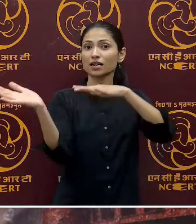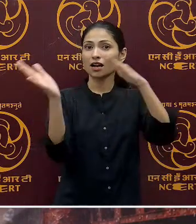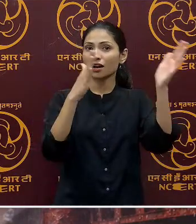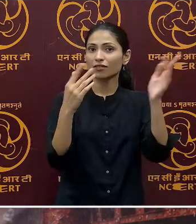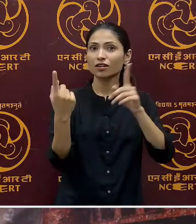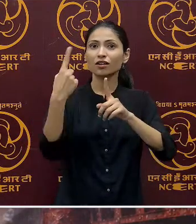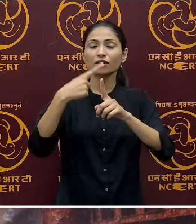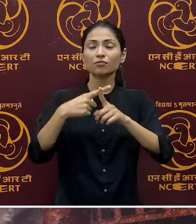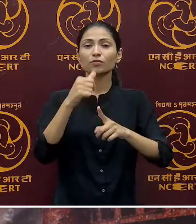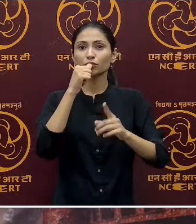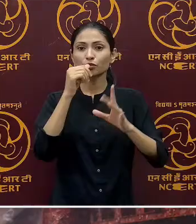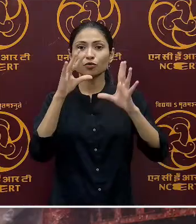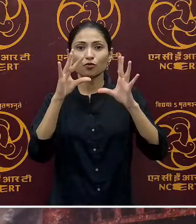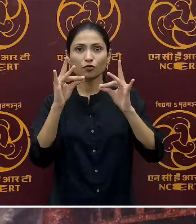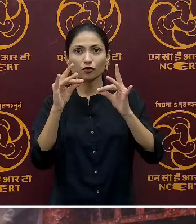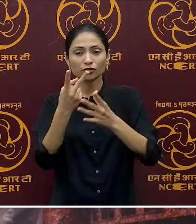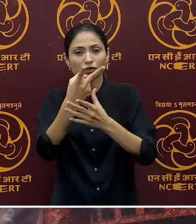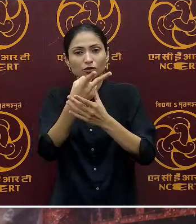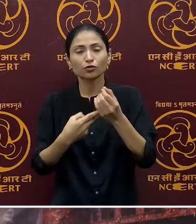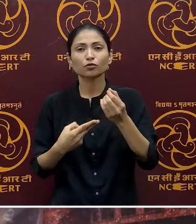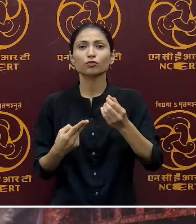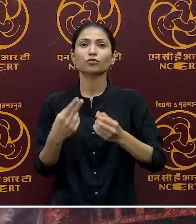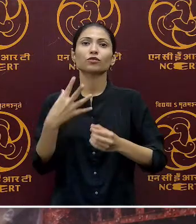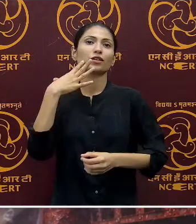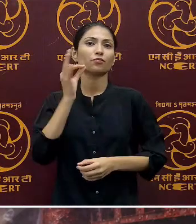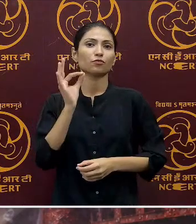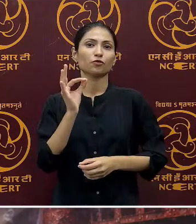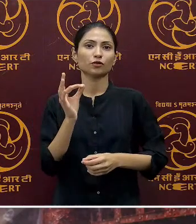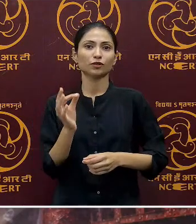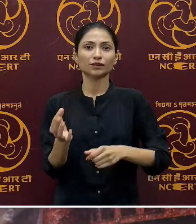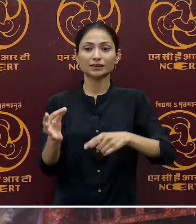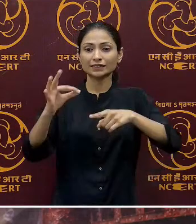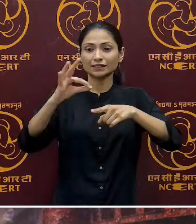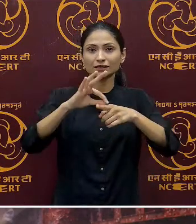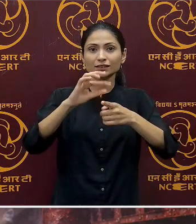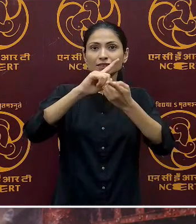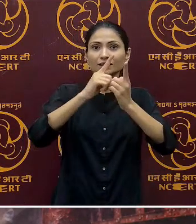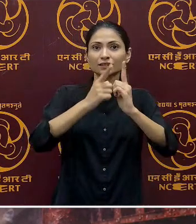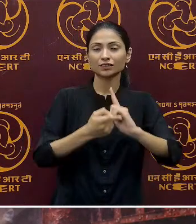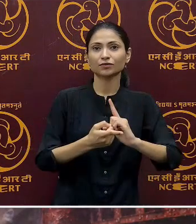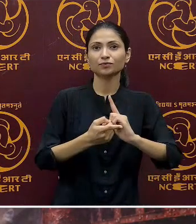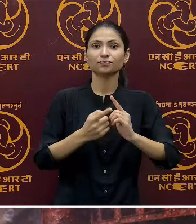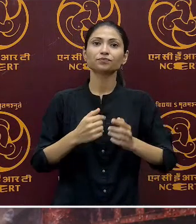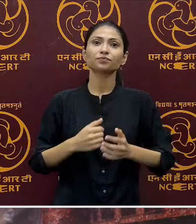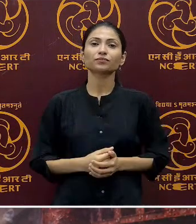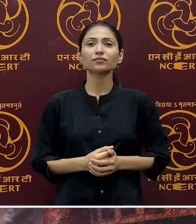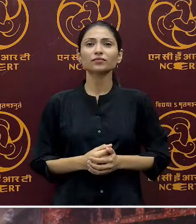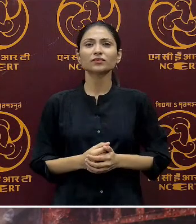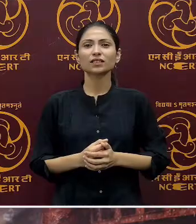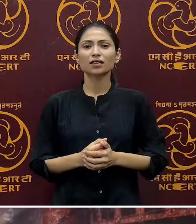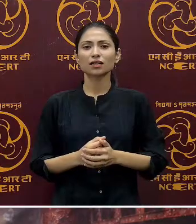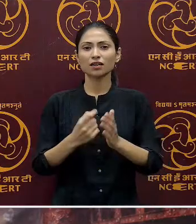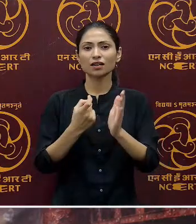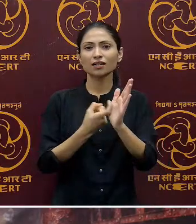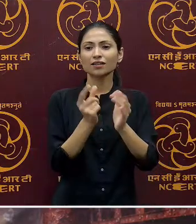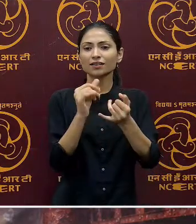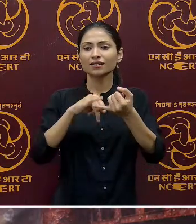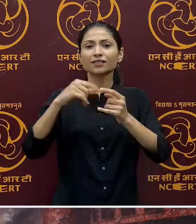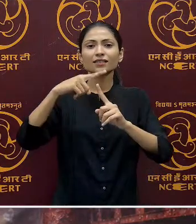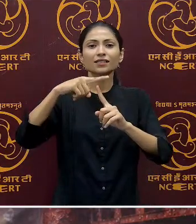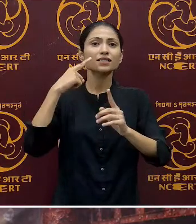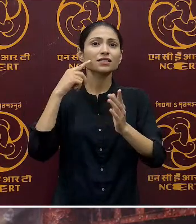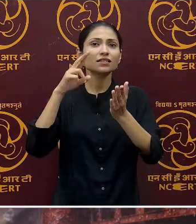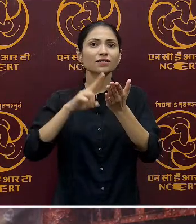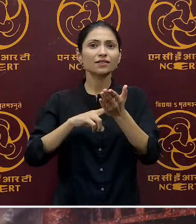presence of both is essential for rusting, and the rusting is a type of corrosion which is the gradual deterioration of